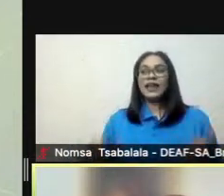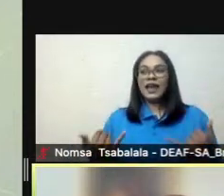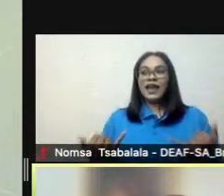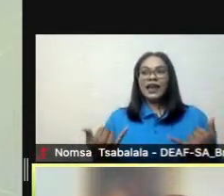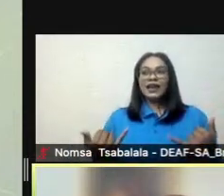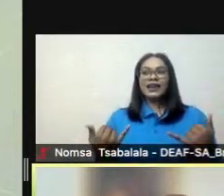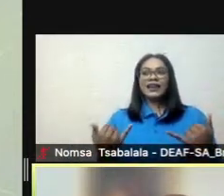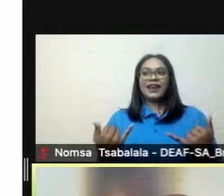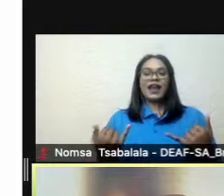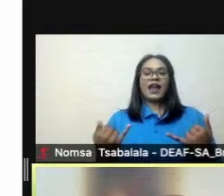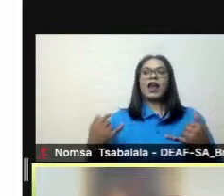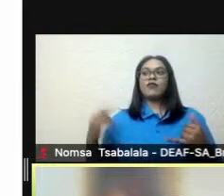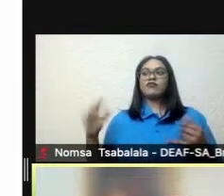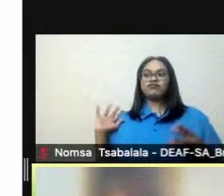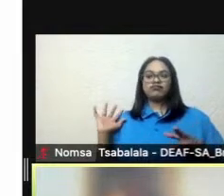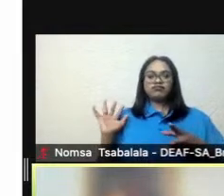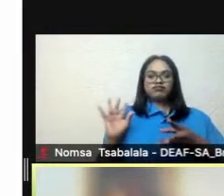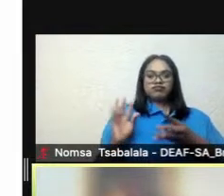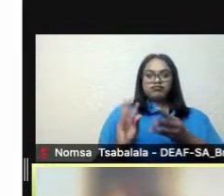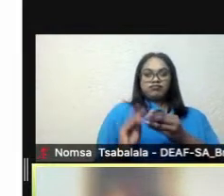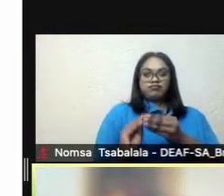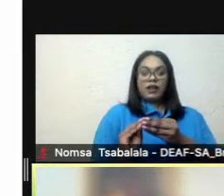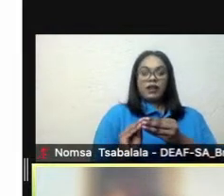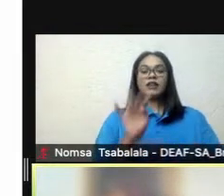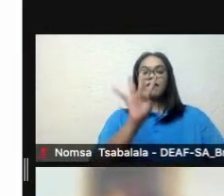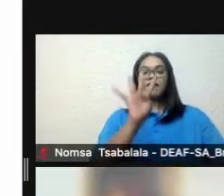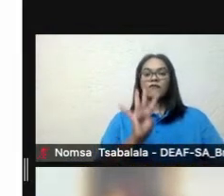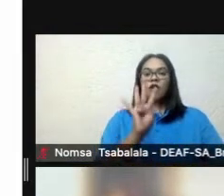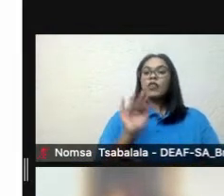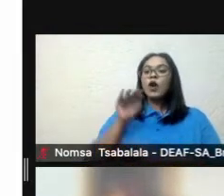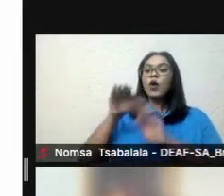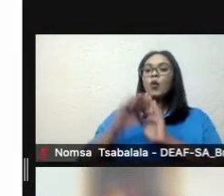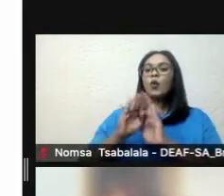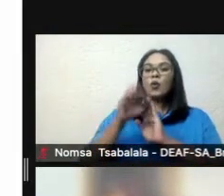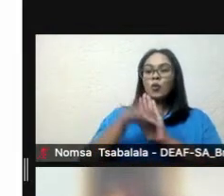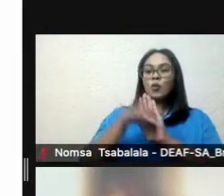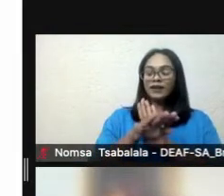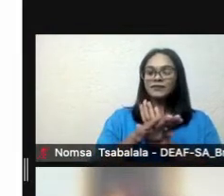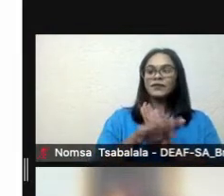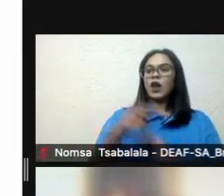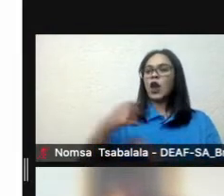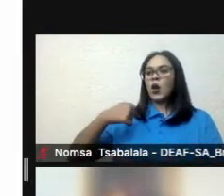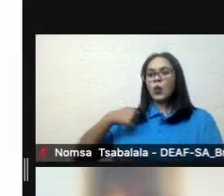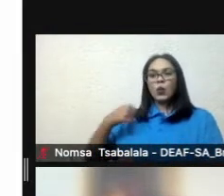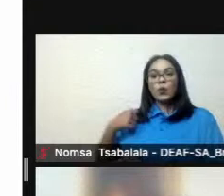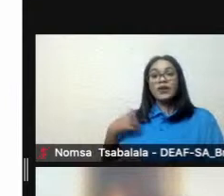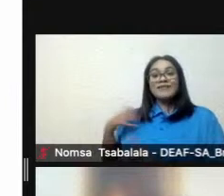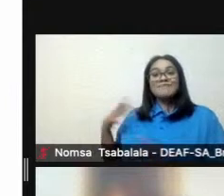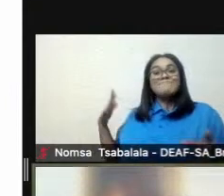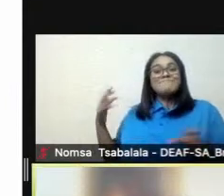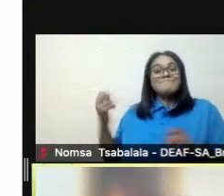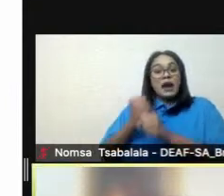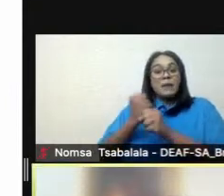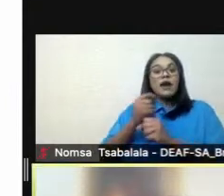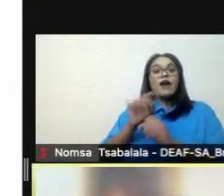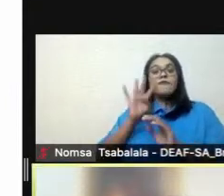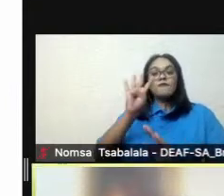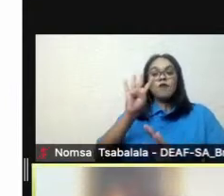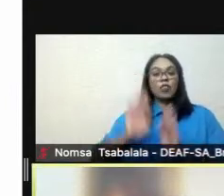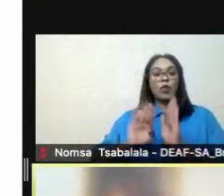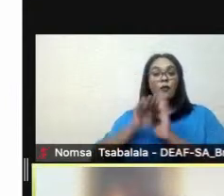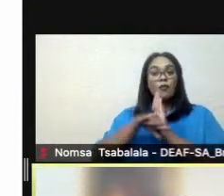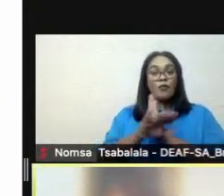for the fourth wave. What we did when we became aware that the fourth wave is